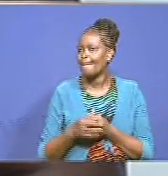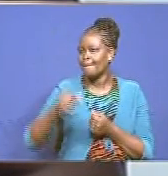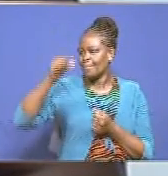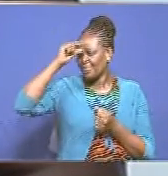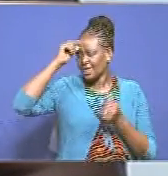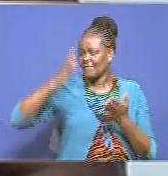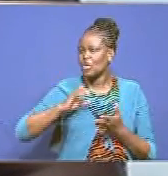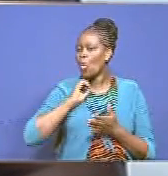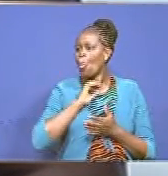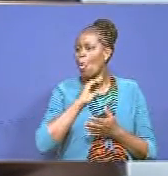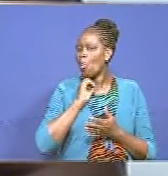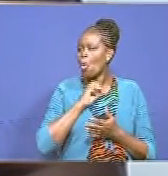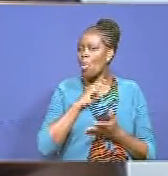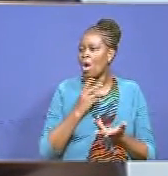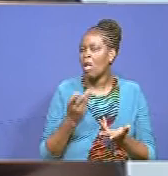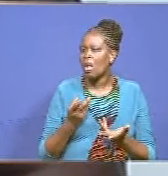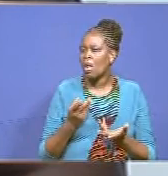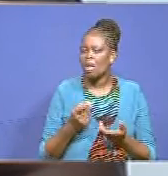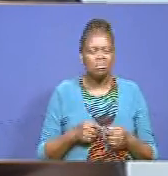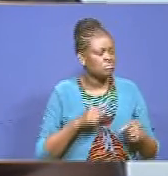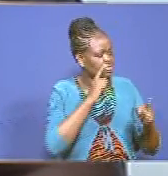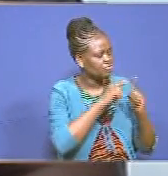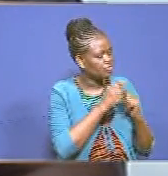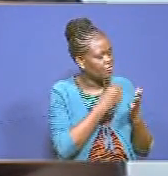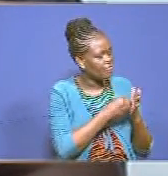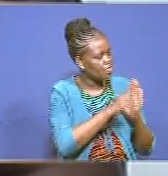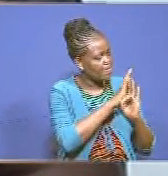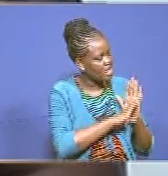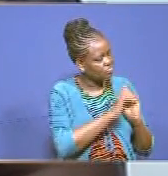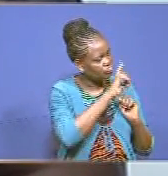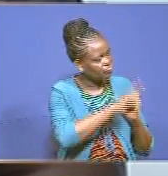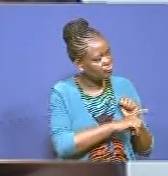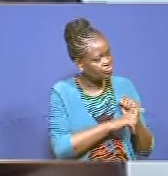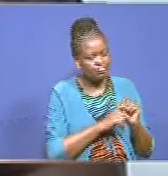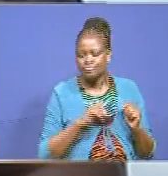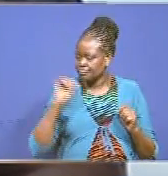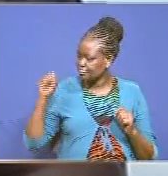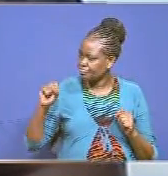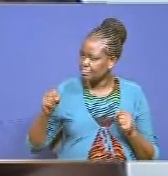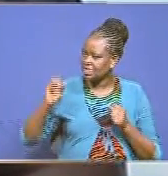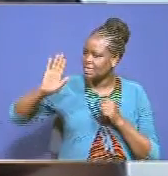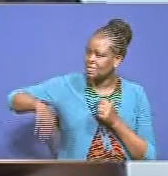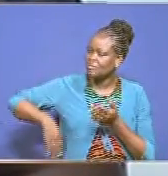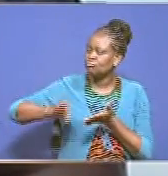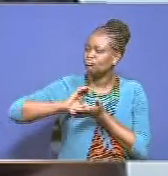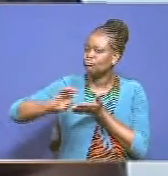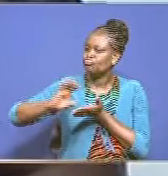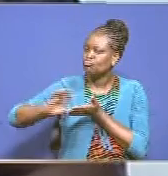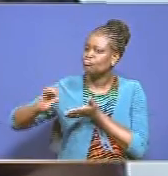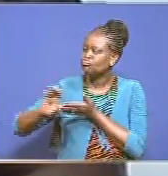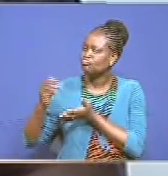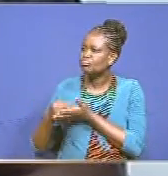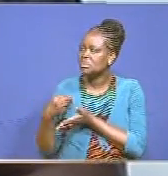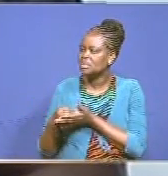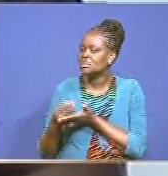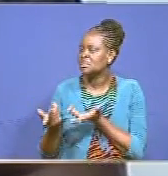are complaining, you know. The division of revenue bill, you mean? Oh, yeah. And this delay of disbursement of the money and